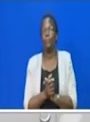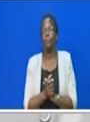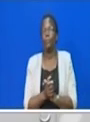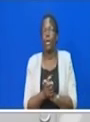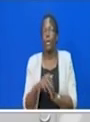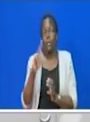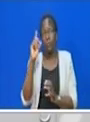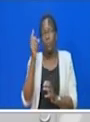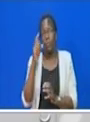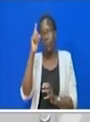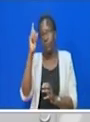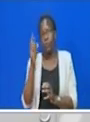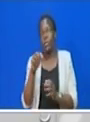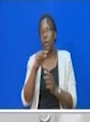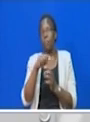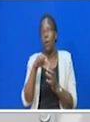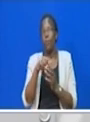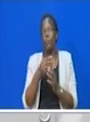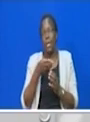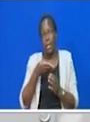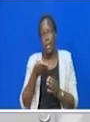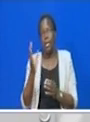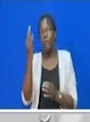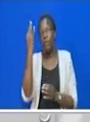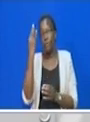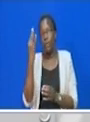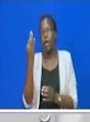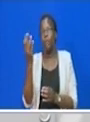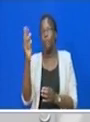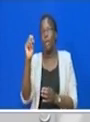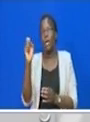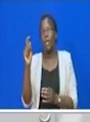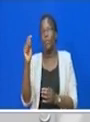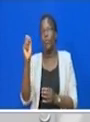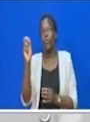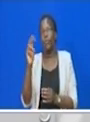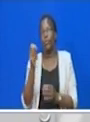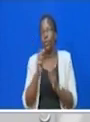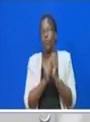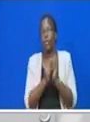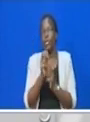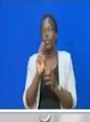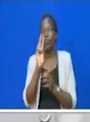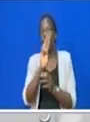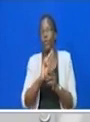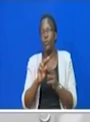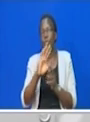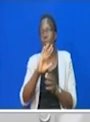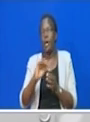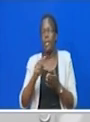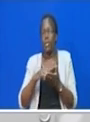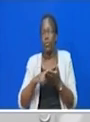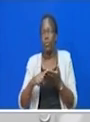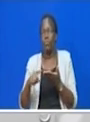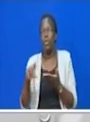The first question is about give 5 methods which were used by the Europeans